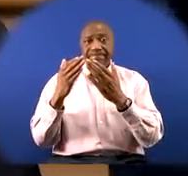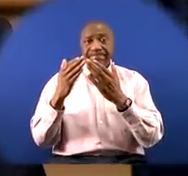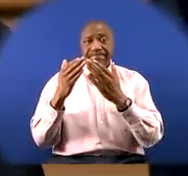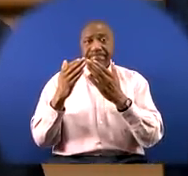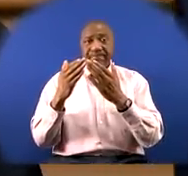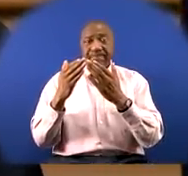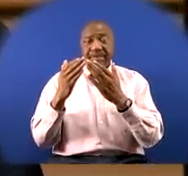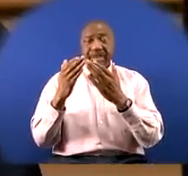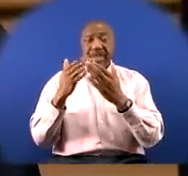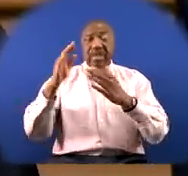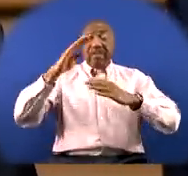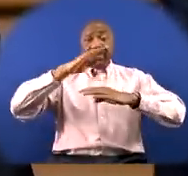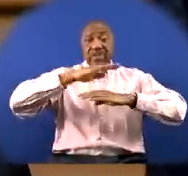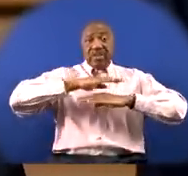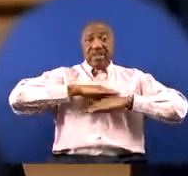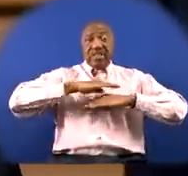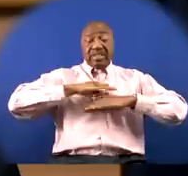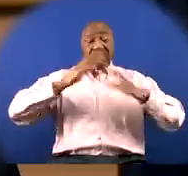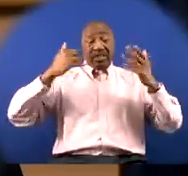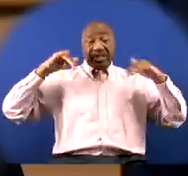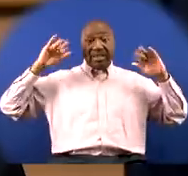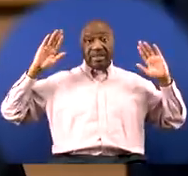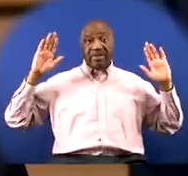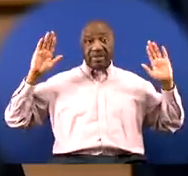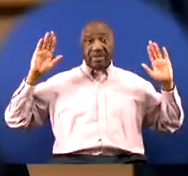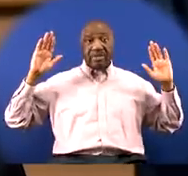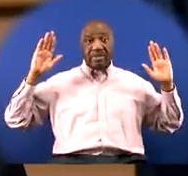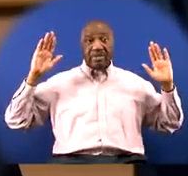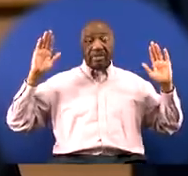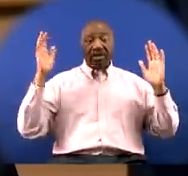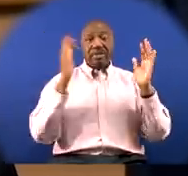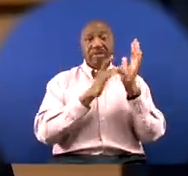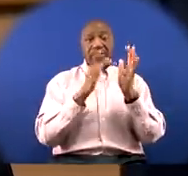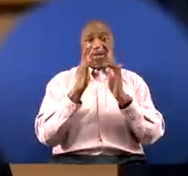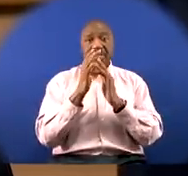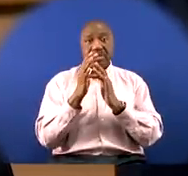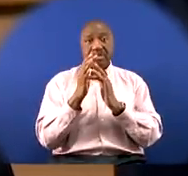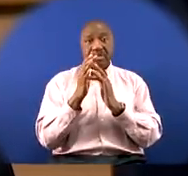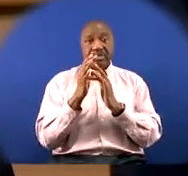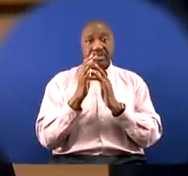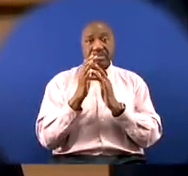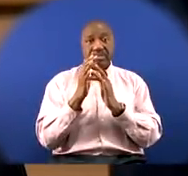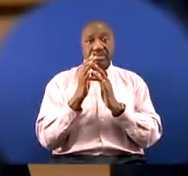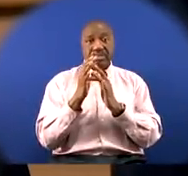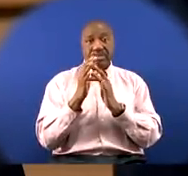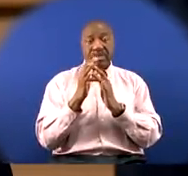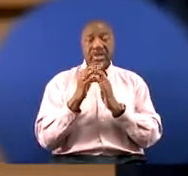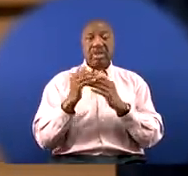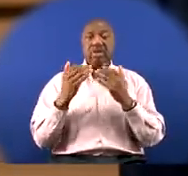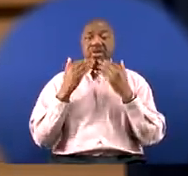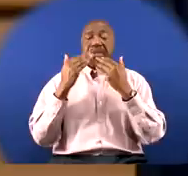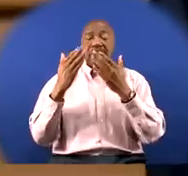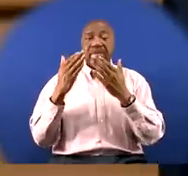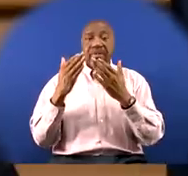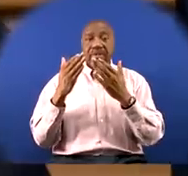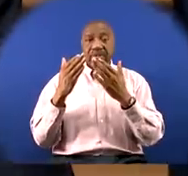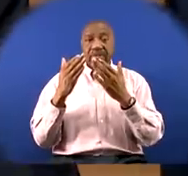for the sufficient sacrifice of Jesus Christ. We give you thanks today.